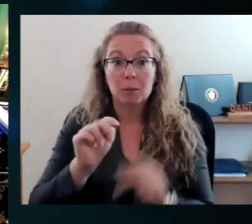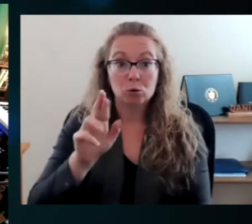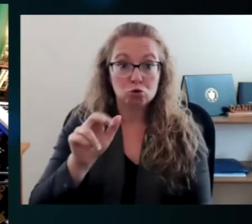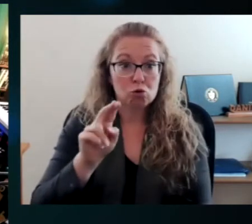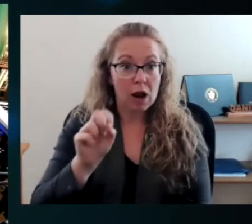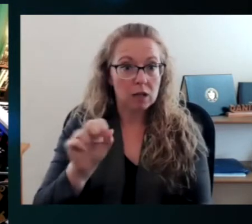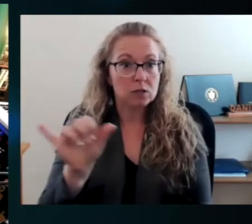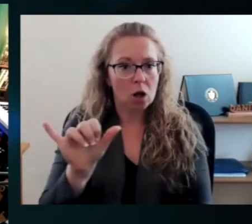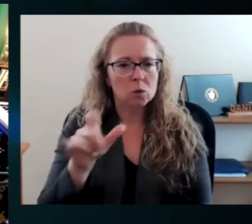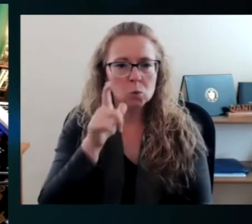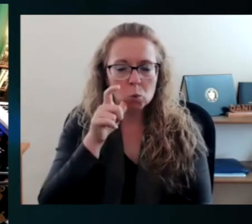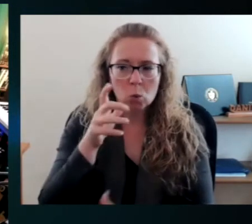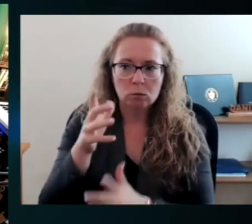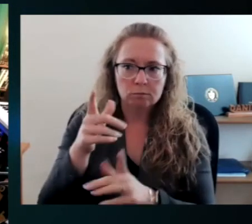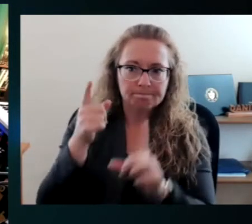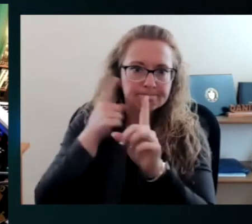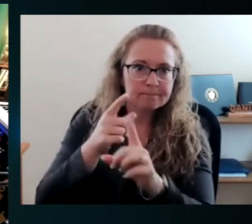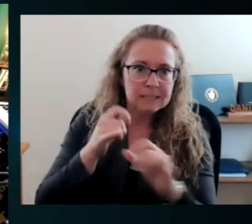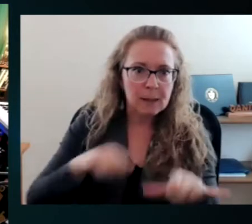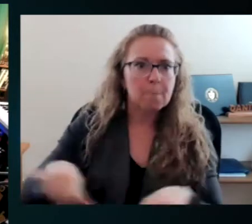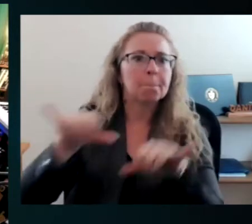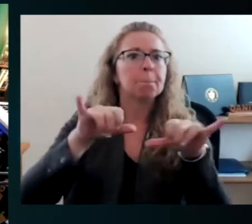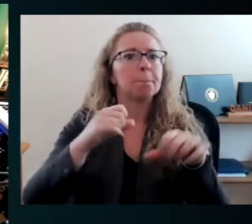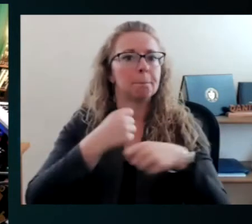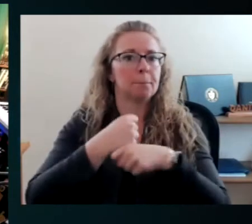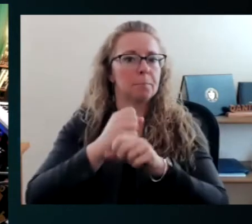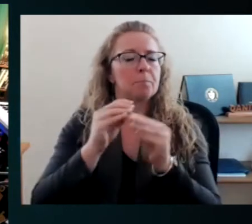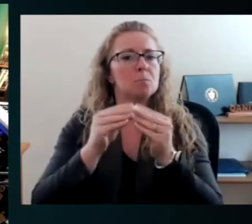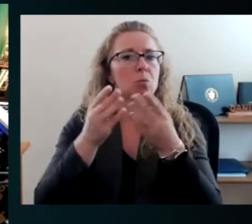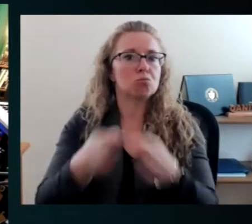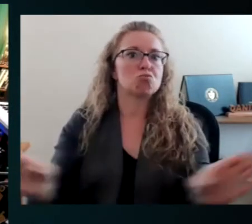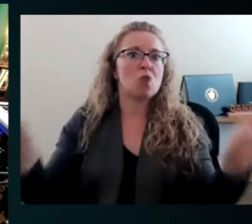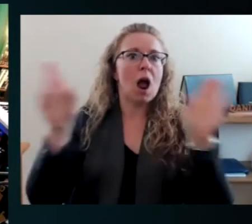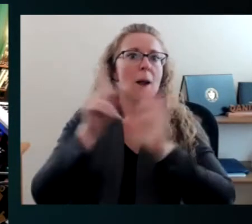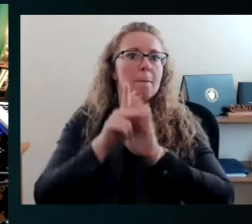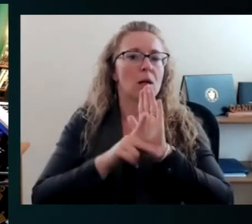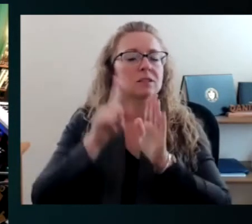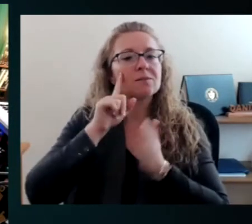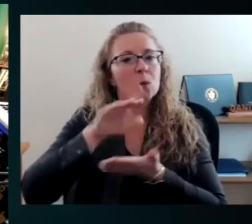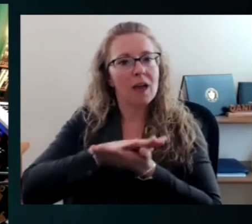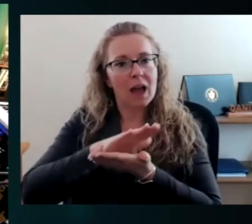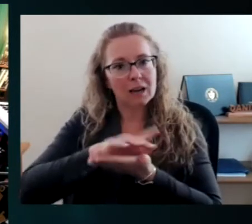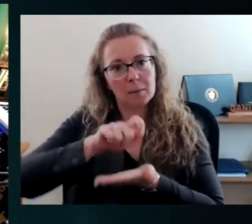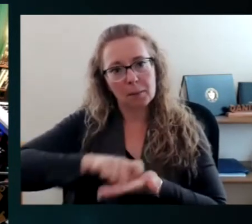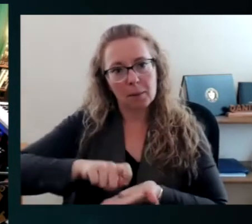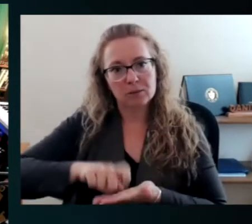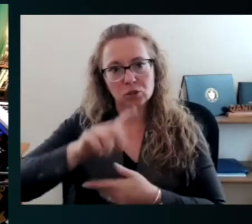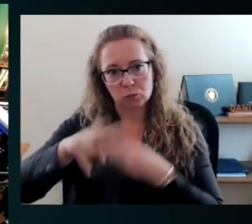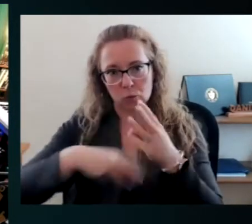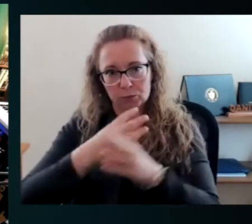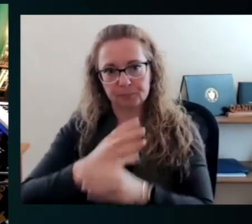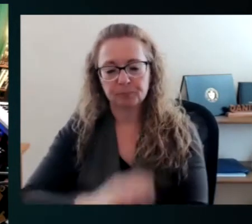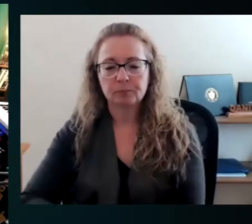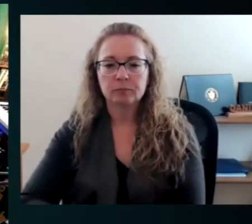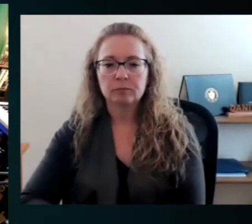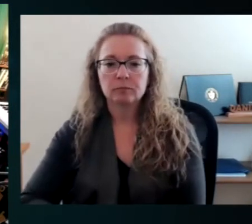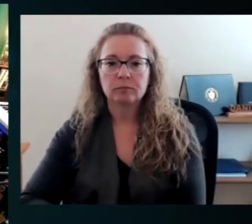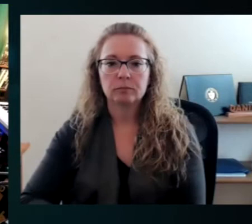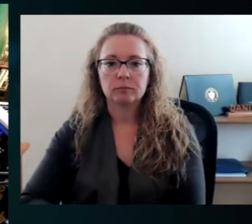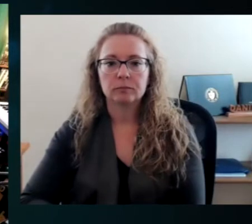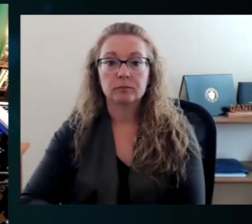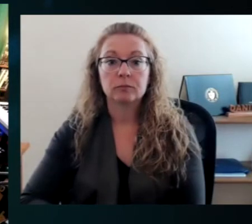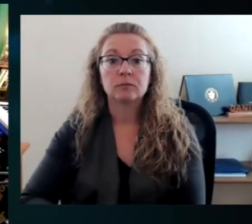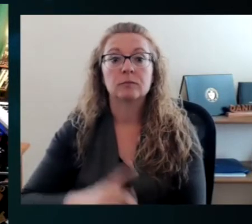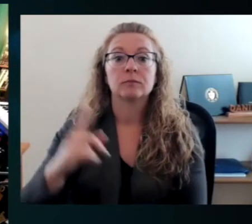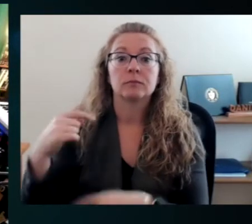begin pushing for broader policies in the academic publishing world. And in the almost 2 years since I started